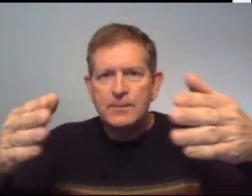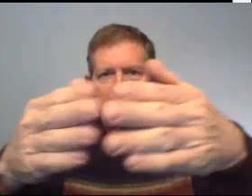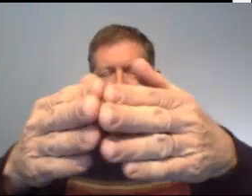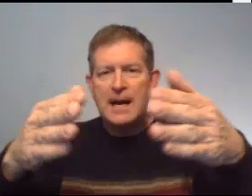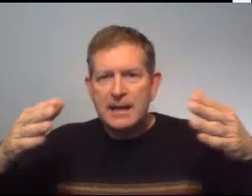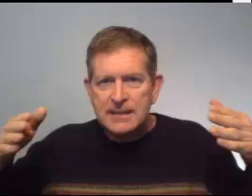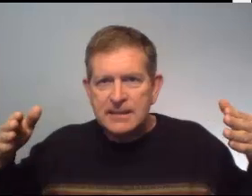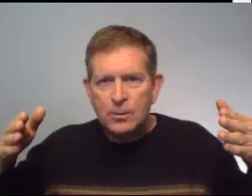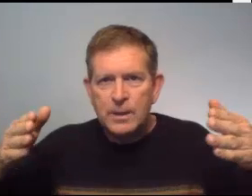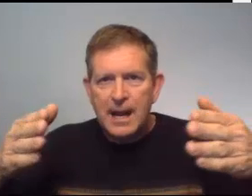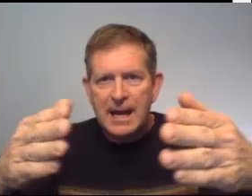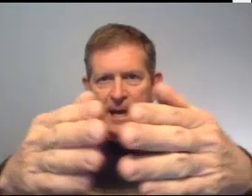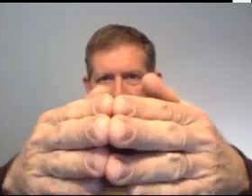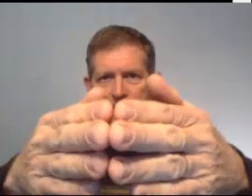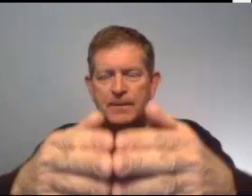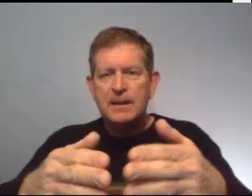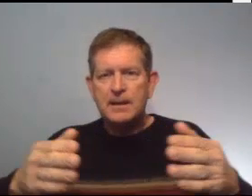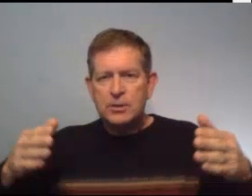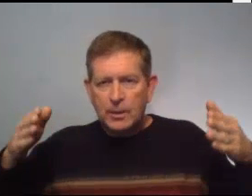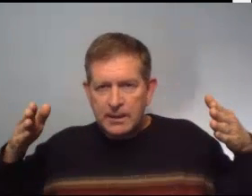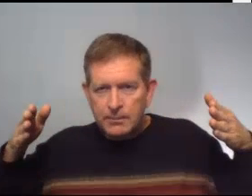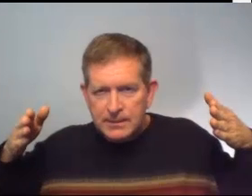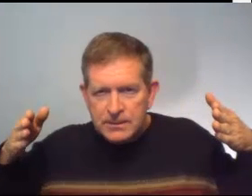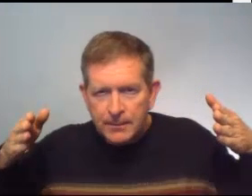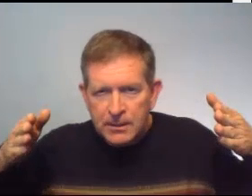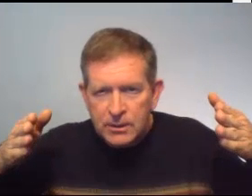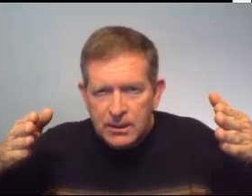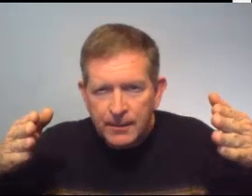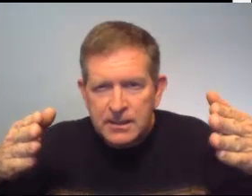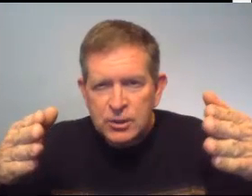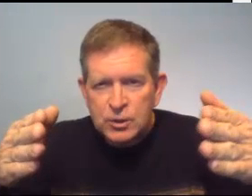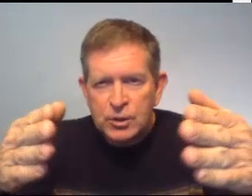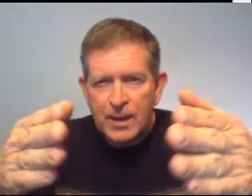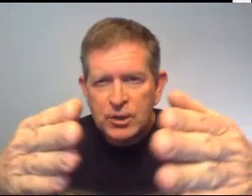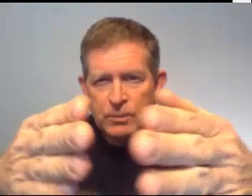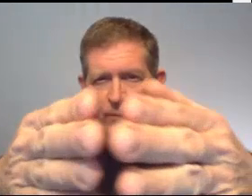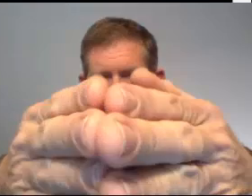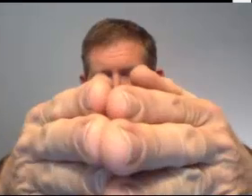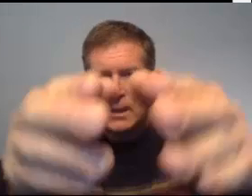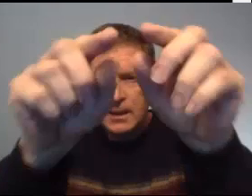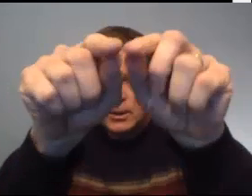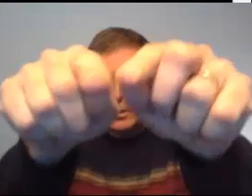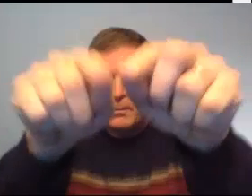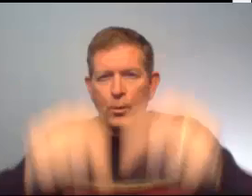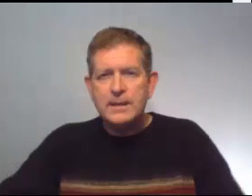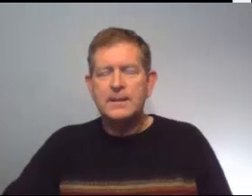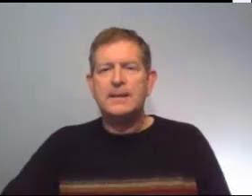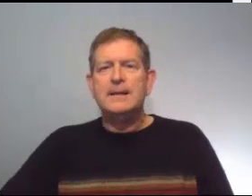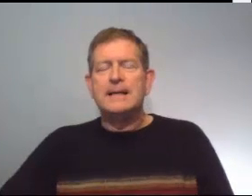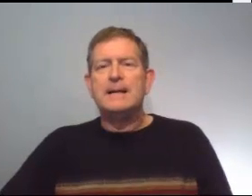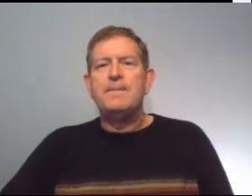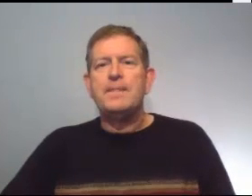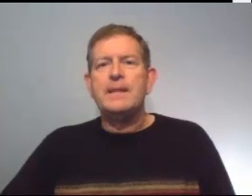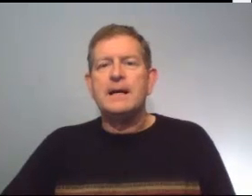many times. As I said, the word a, showing that someone's coming in a certain direction, moving to a